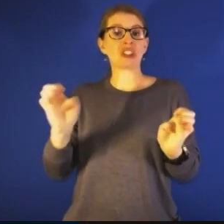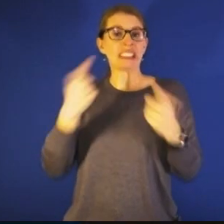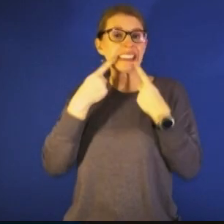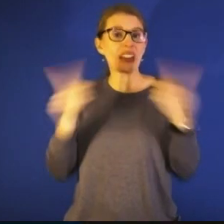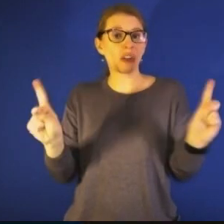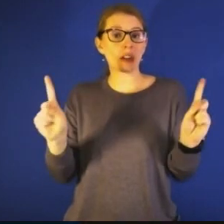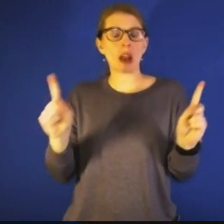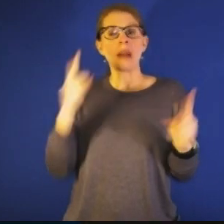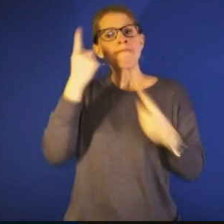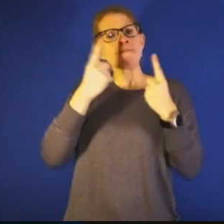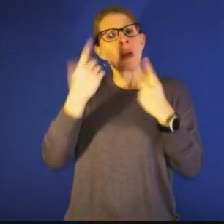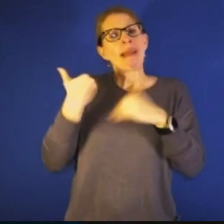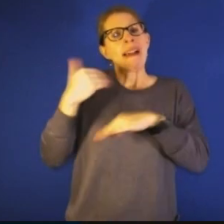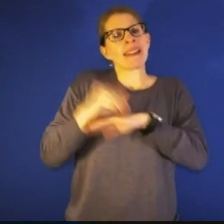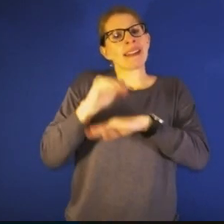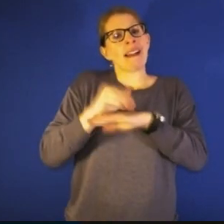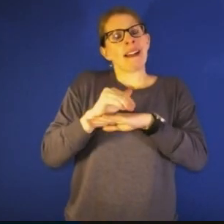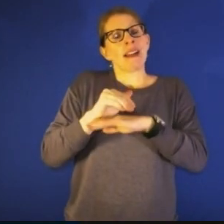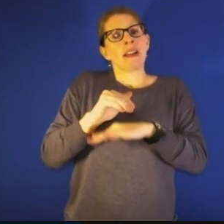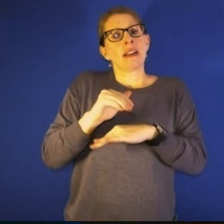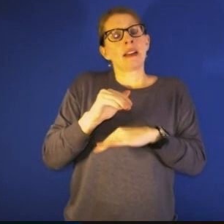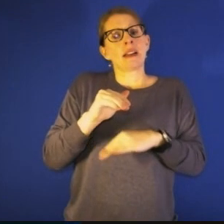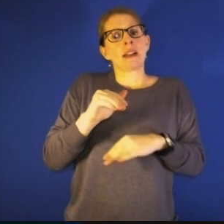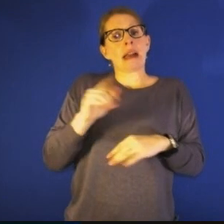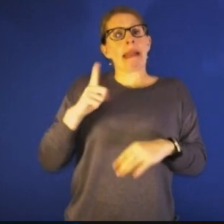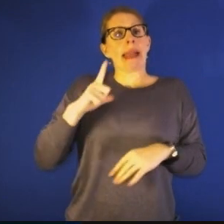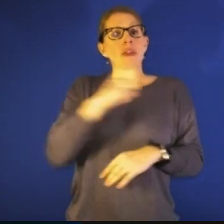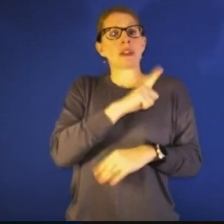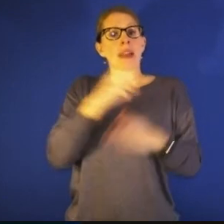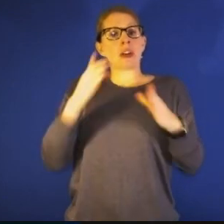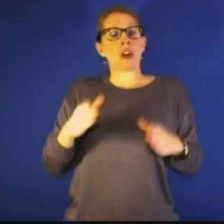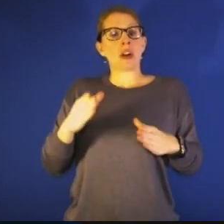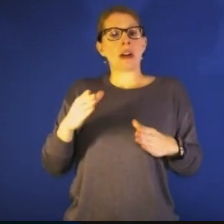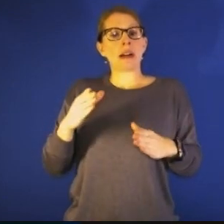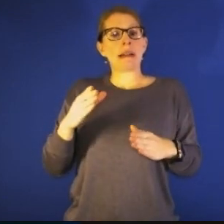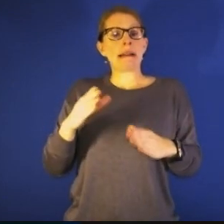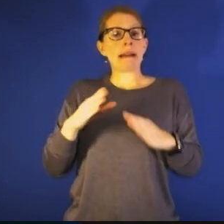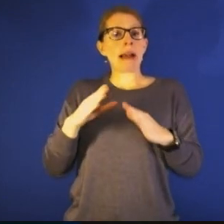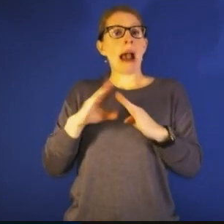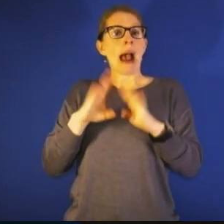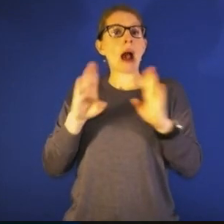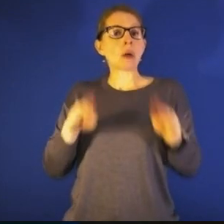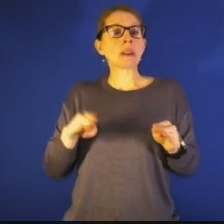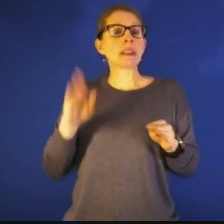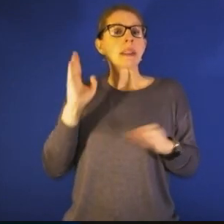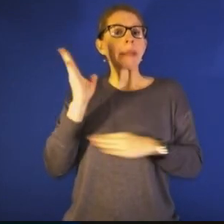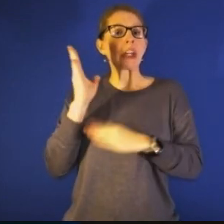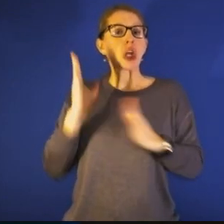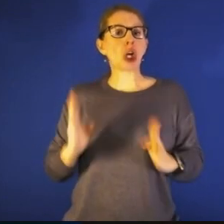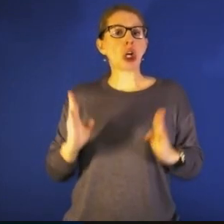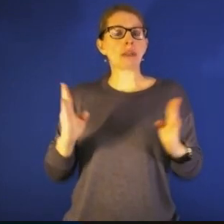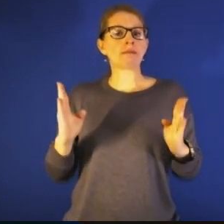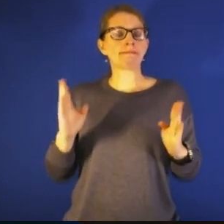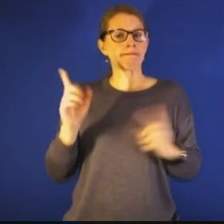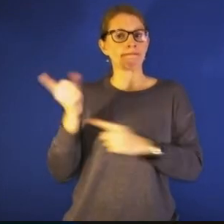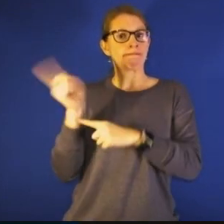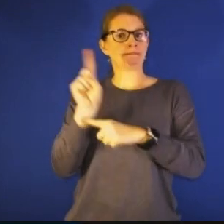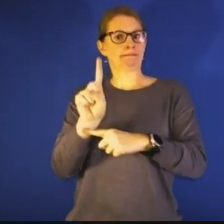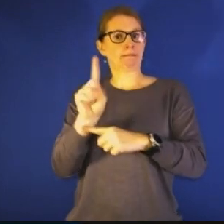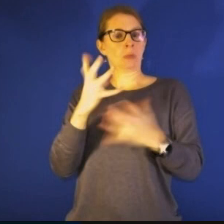night, we heard from the legislature, the House Speaker, Ron Reichman, saying that he wants to make sure this